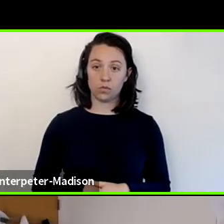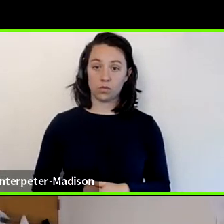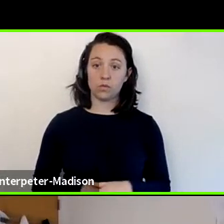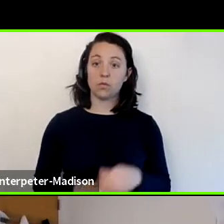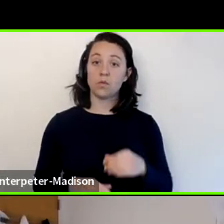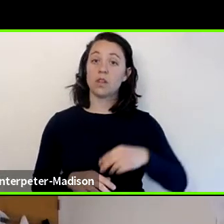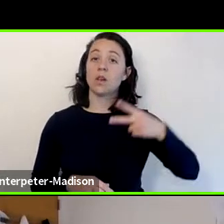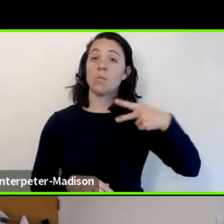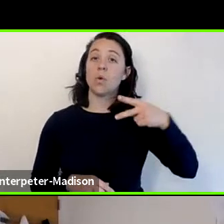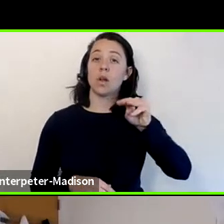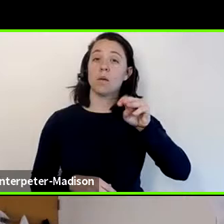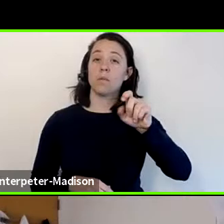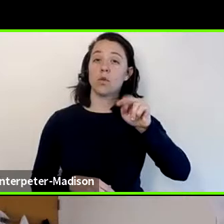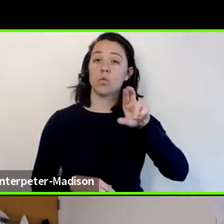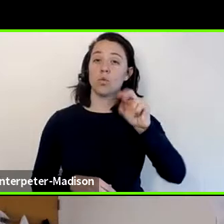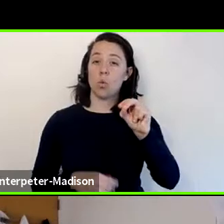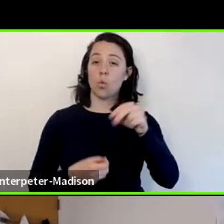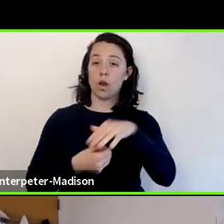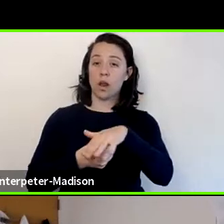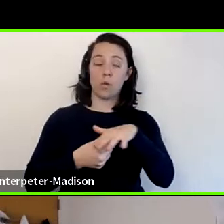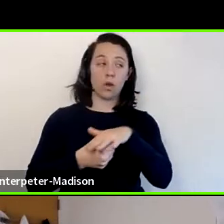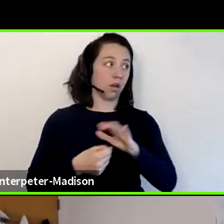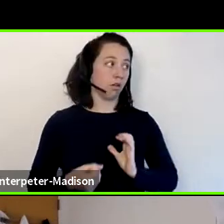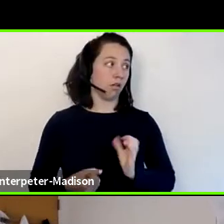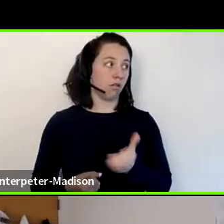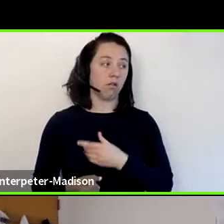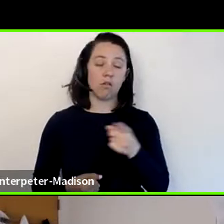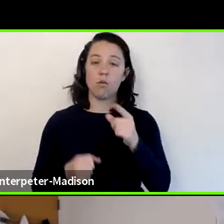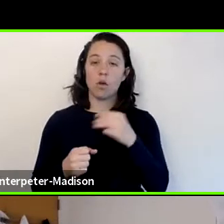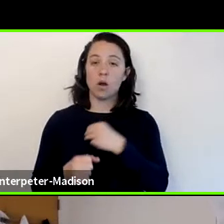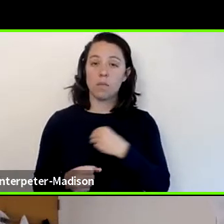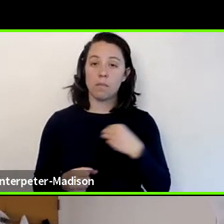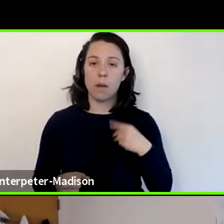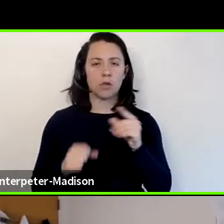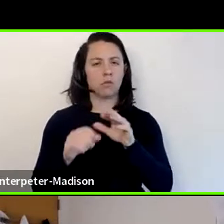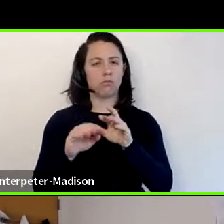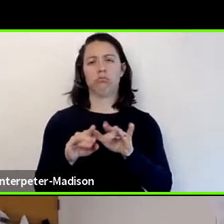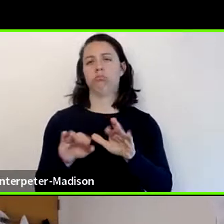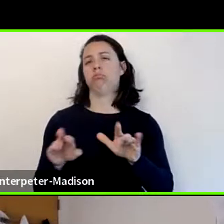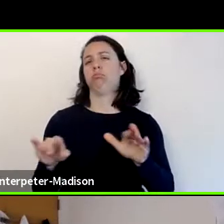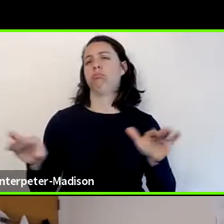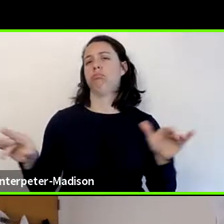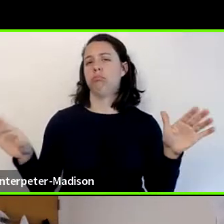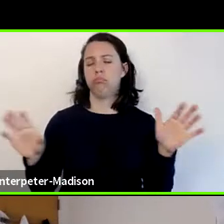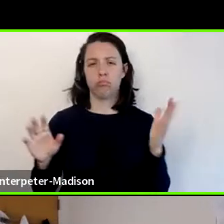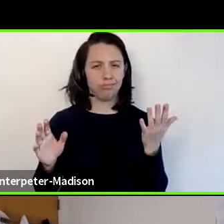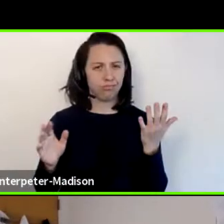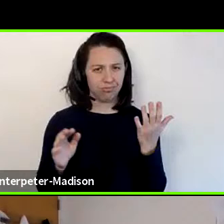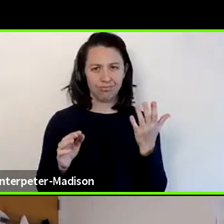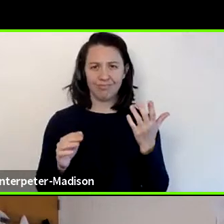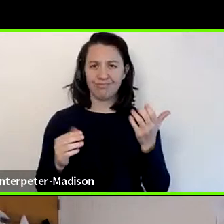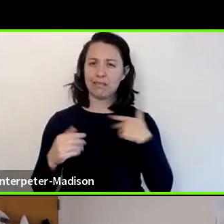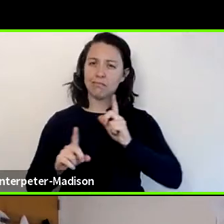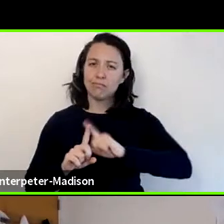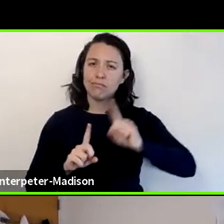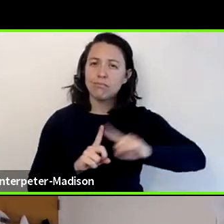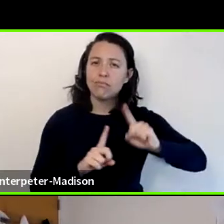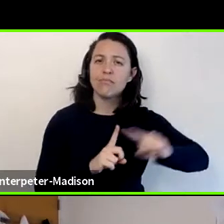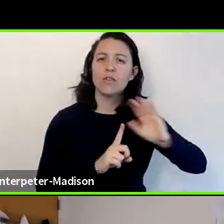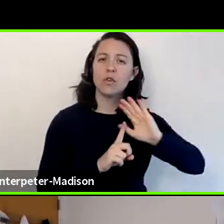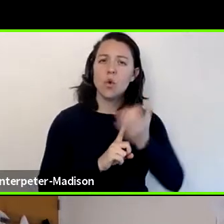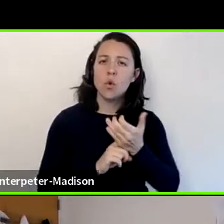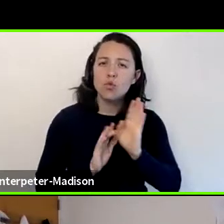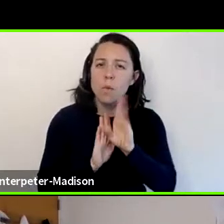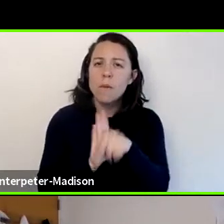the Baha'i community, our members are incredibly diverse from all walks of life, all cultural backgrounds. We have a lot of